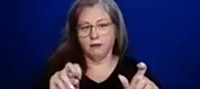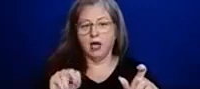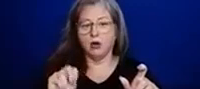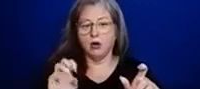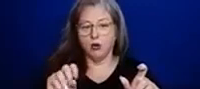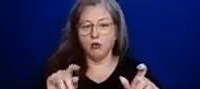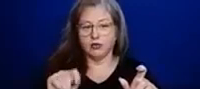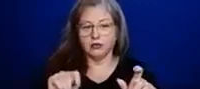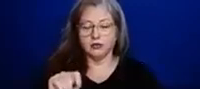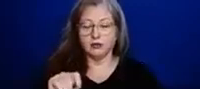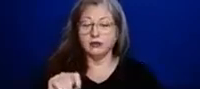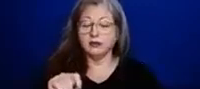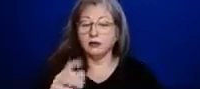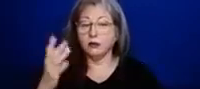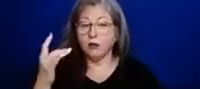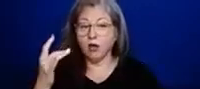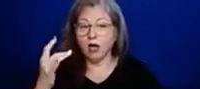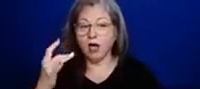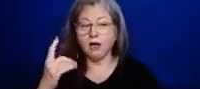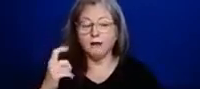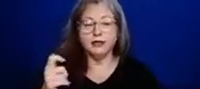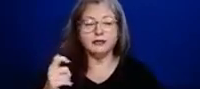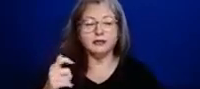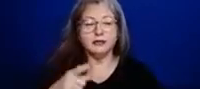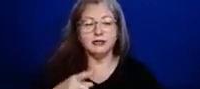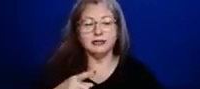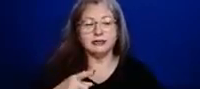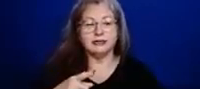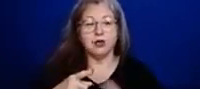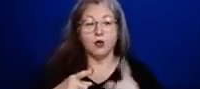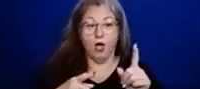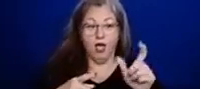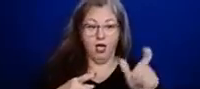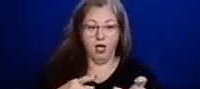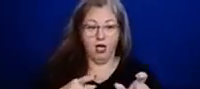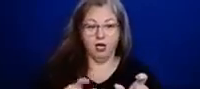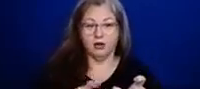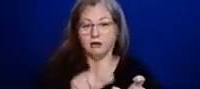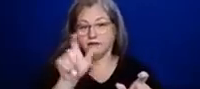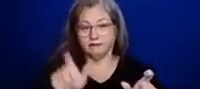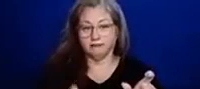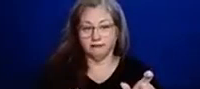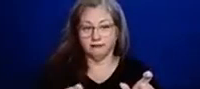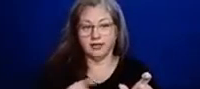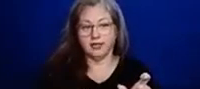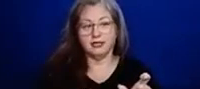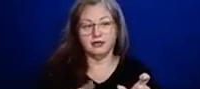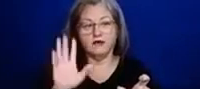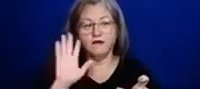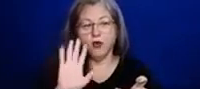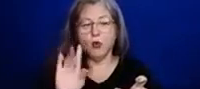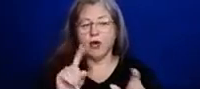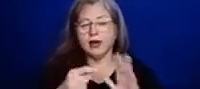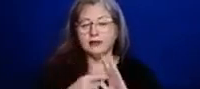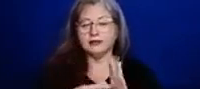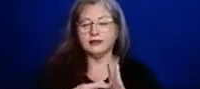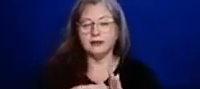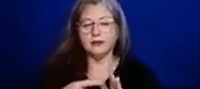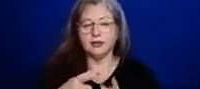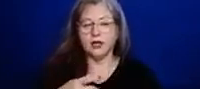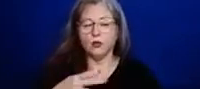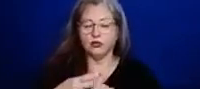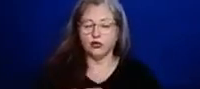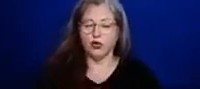three piece monoprint, because this is the other one, because this was for an exhibit that